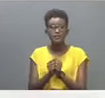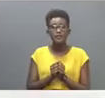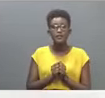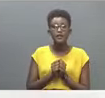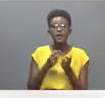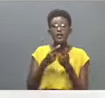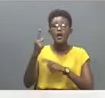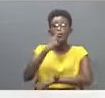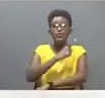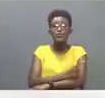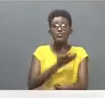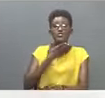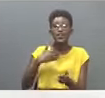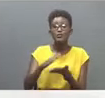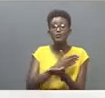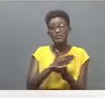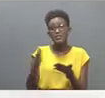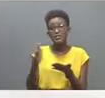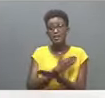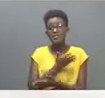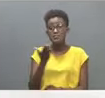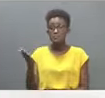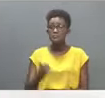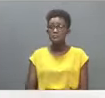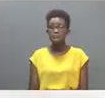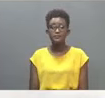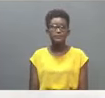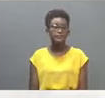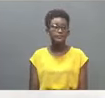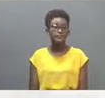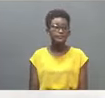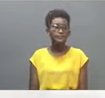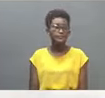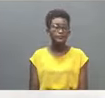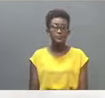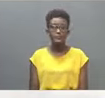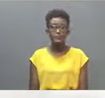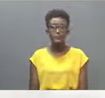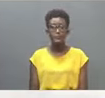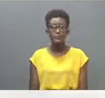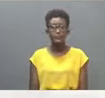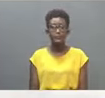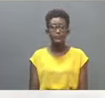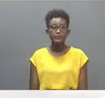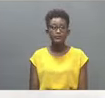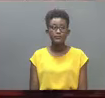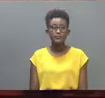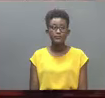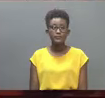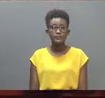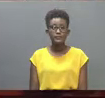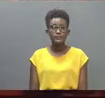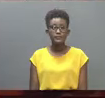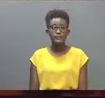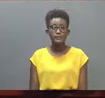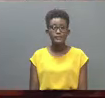ndagira ngo tuganire mu gitabo cya Yohana igice cya 10 guhera ku murongo wa 10 no gukomeza.